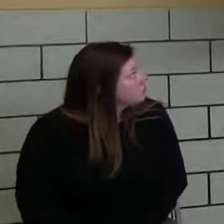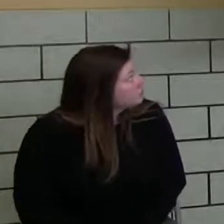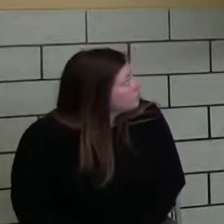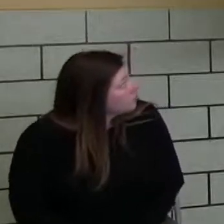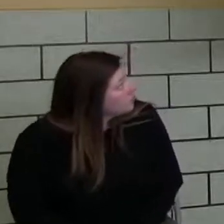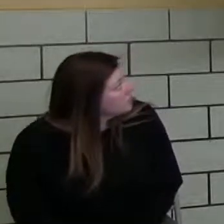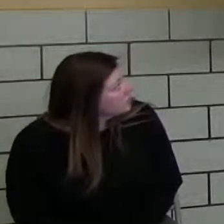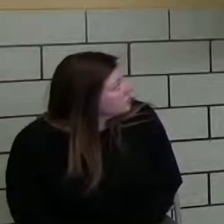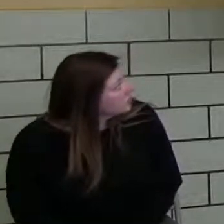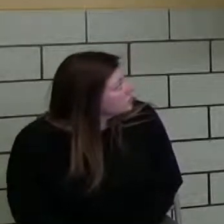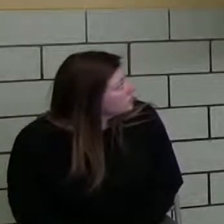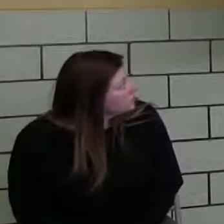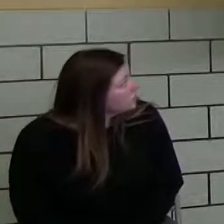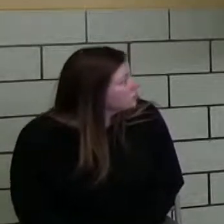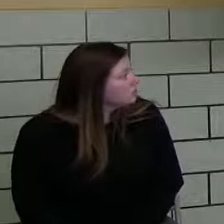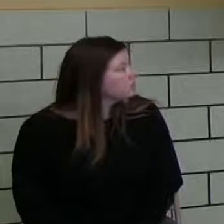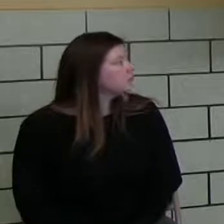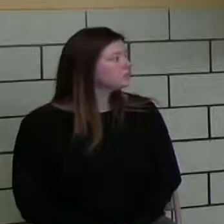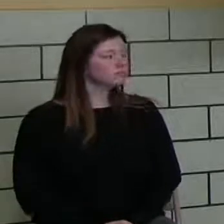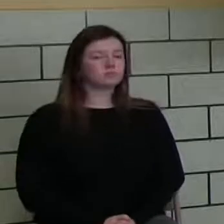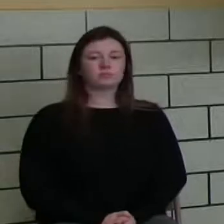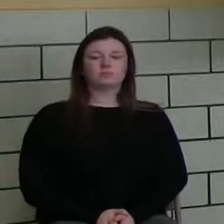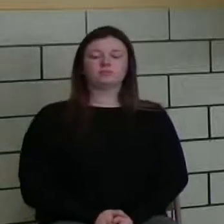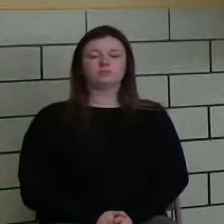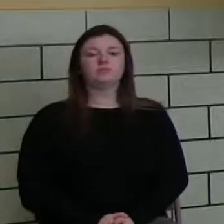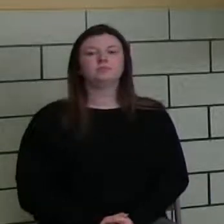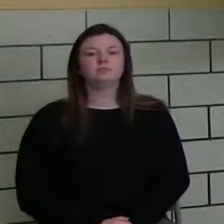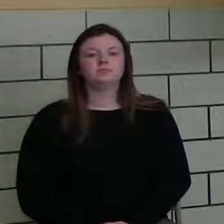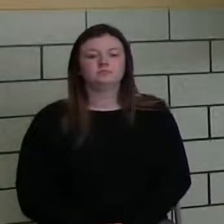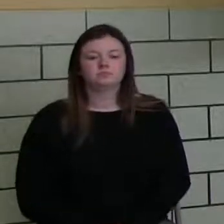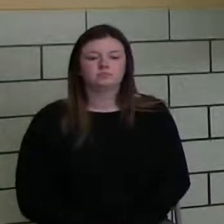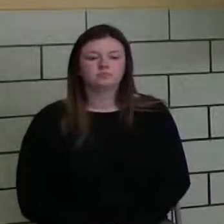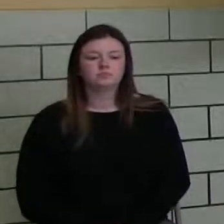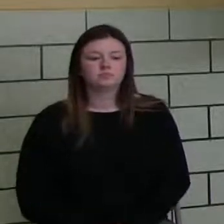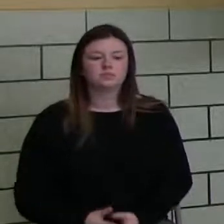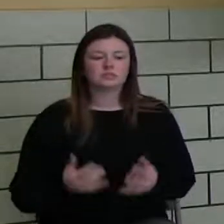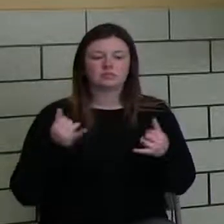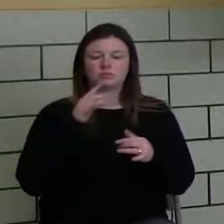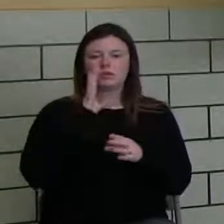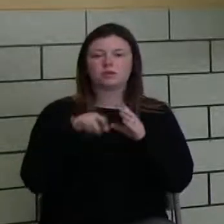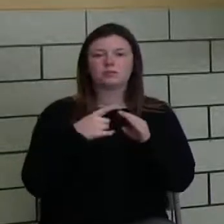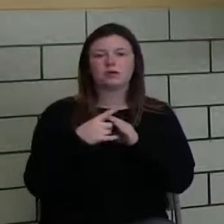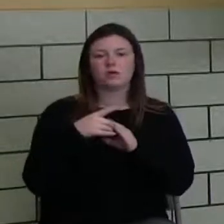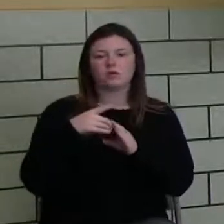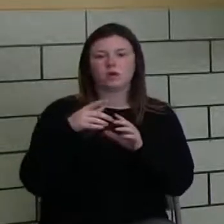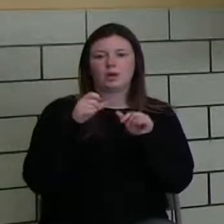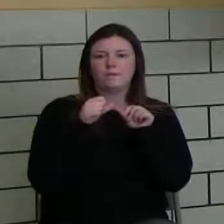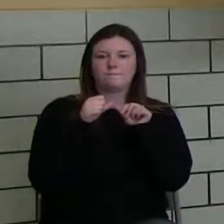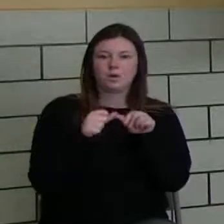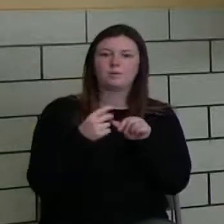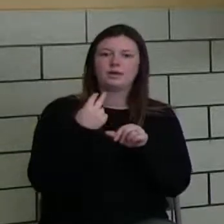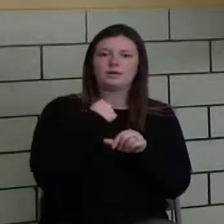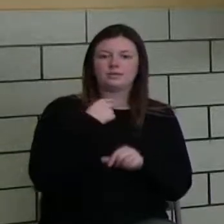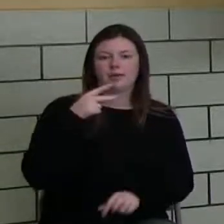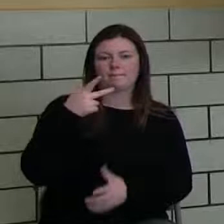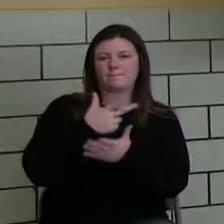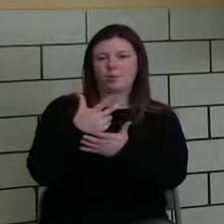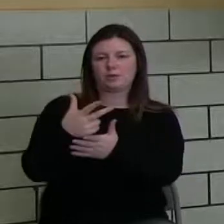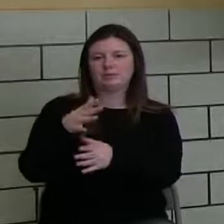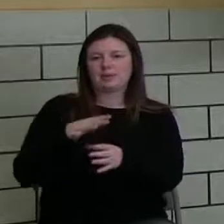And turning around to just looking at sort of that permanent parklet space, what that will feel like and look